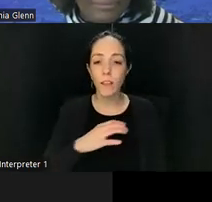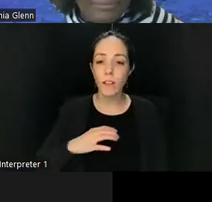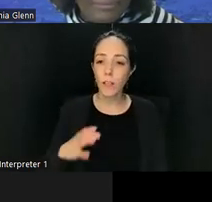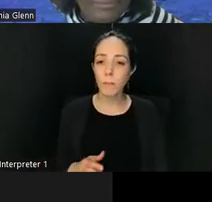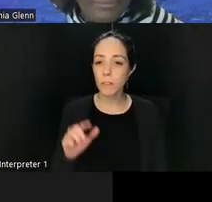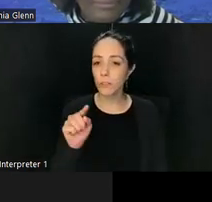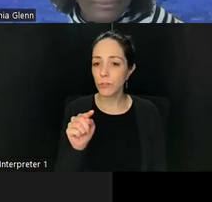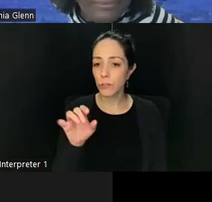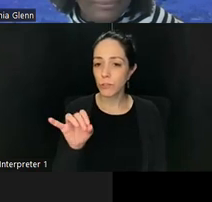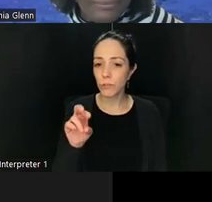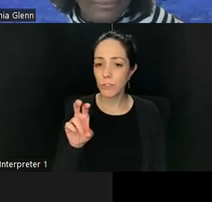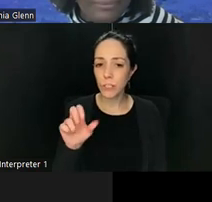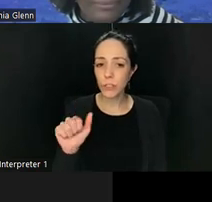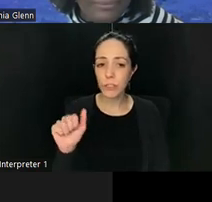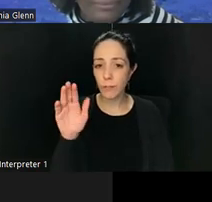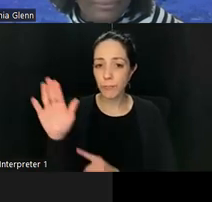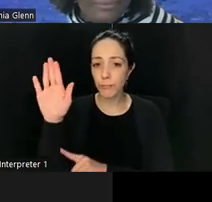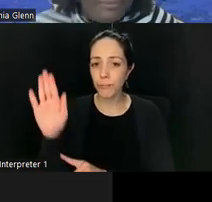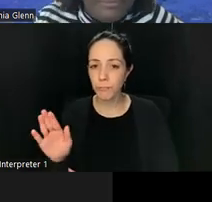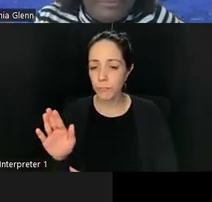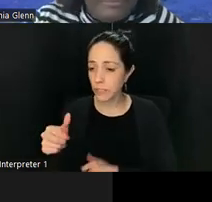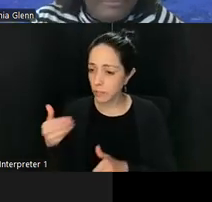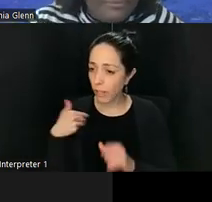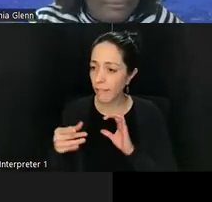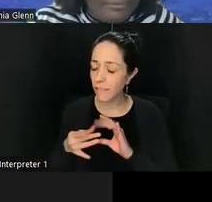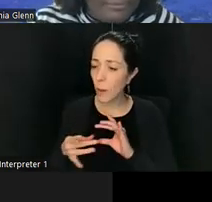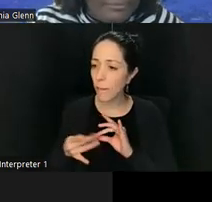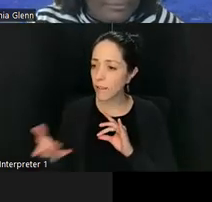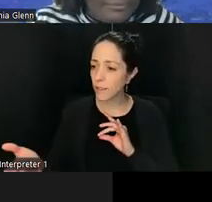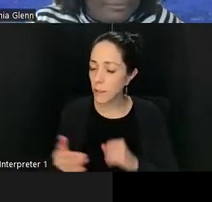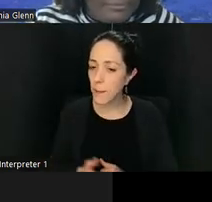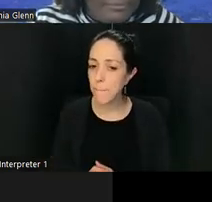once. Do you still have a comment that you would like to add?